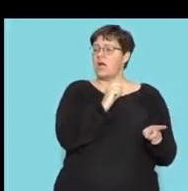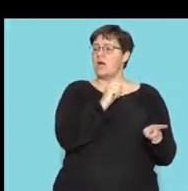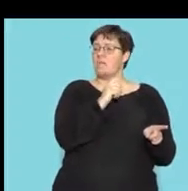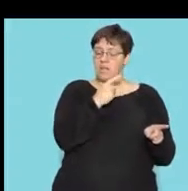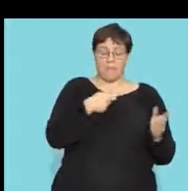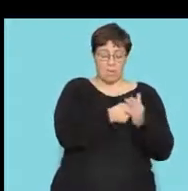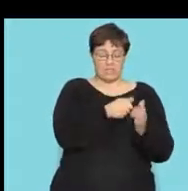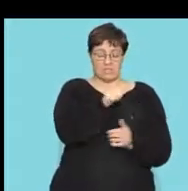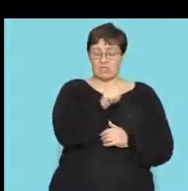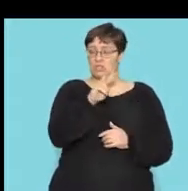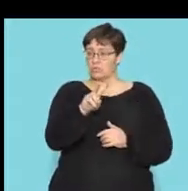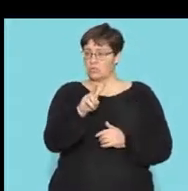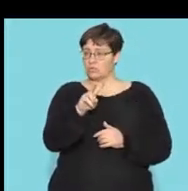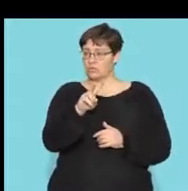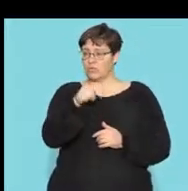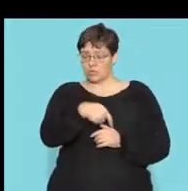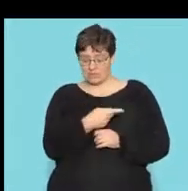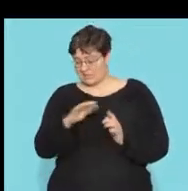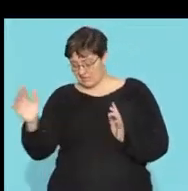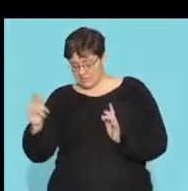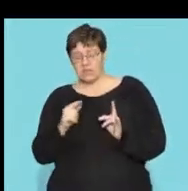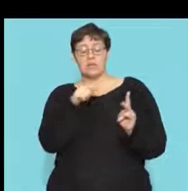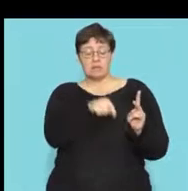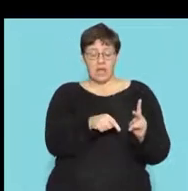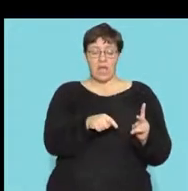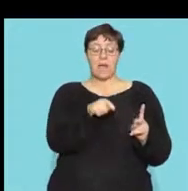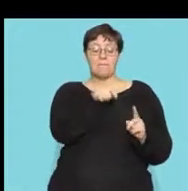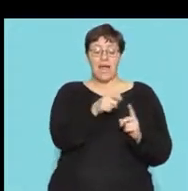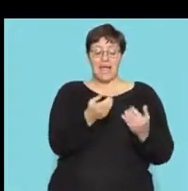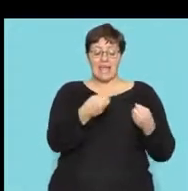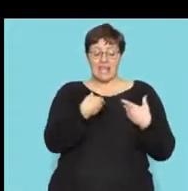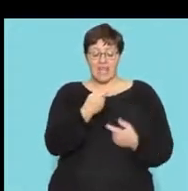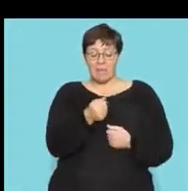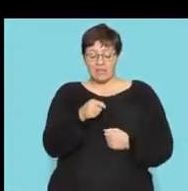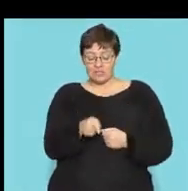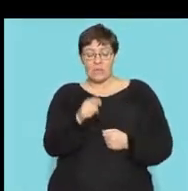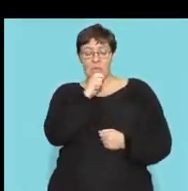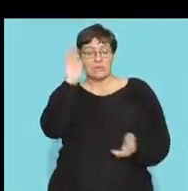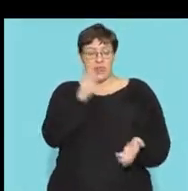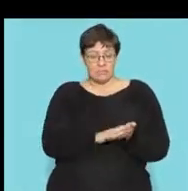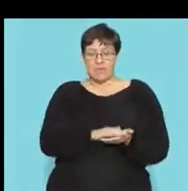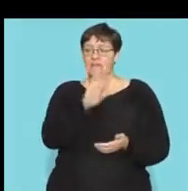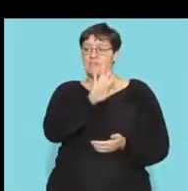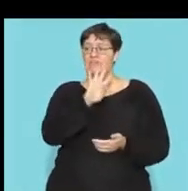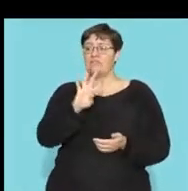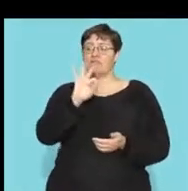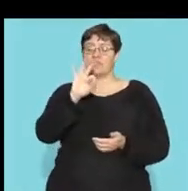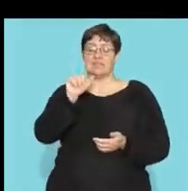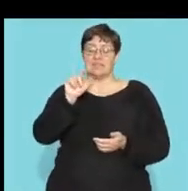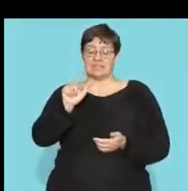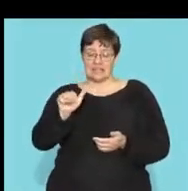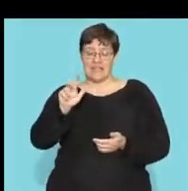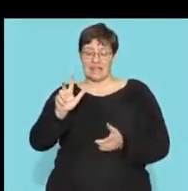62,540, but the amount that you used, the moment that figure is given to you, that becomes the final figure for your income